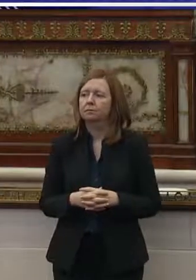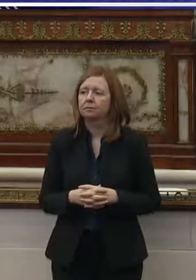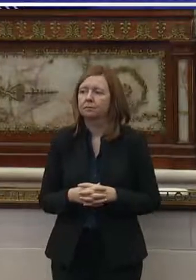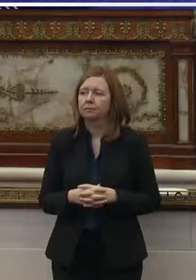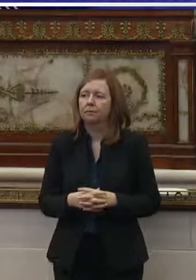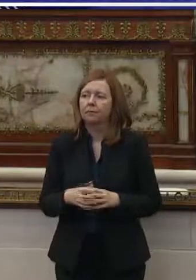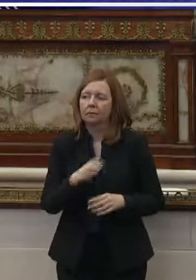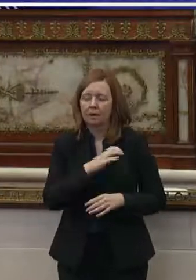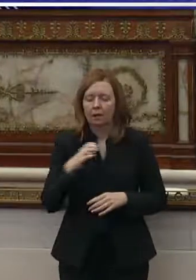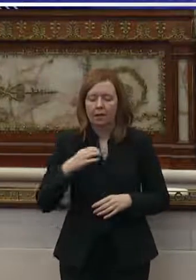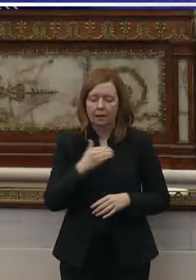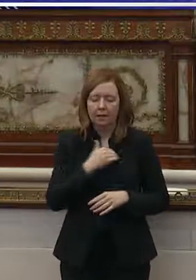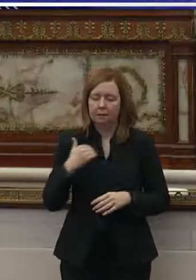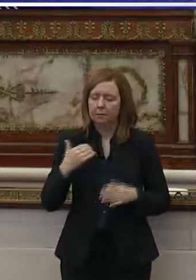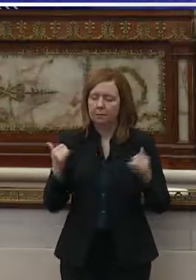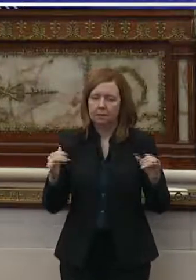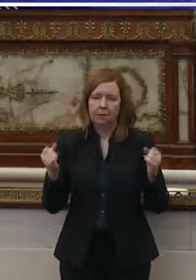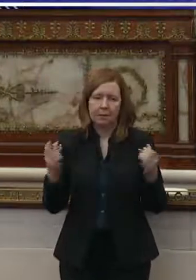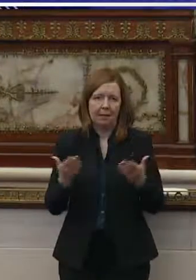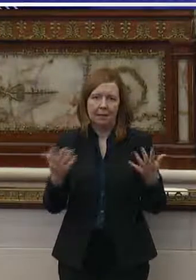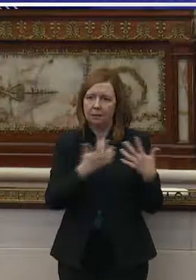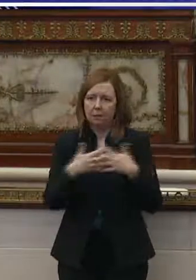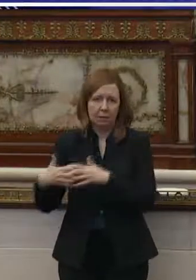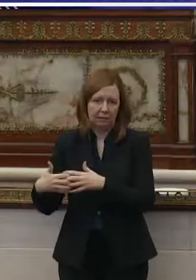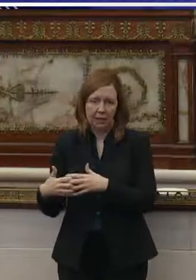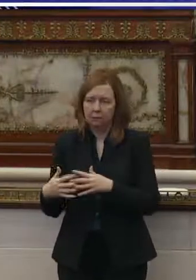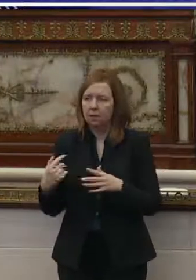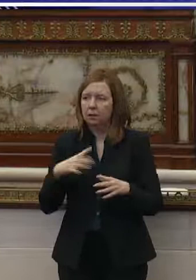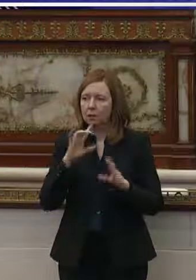Council member, there still many things to be worked out, but